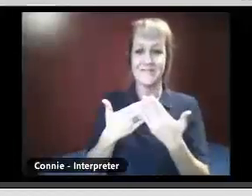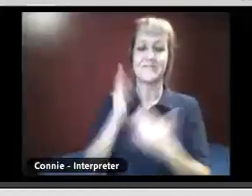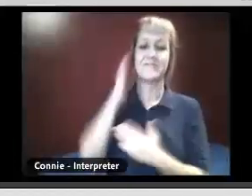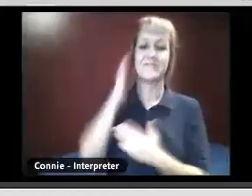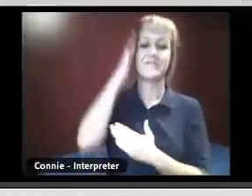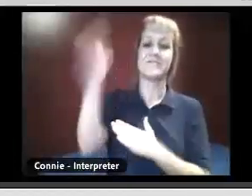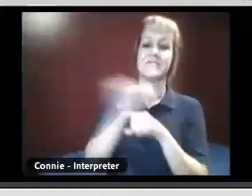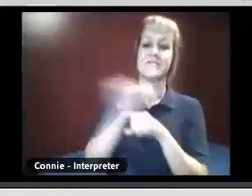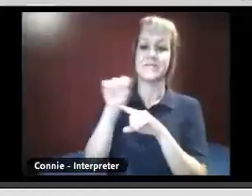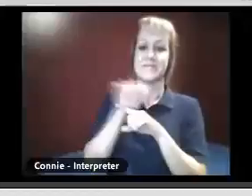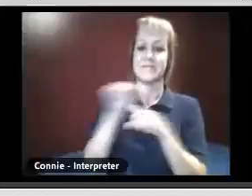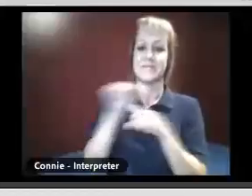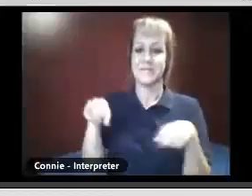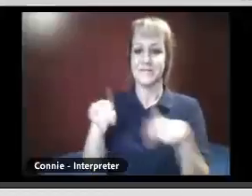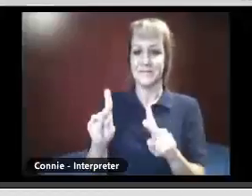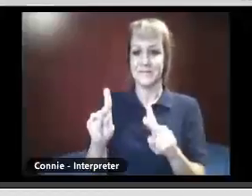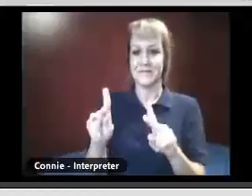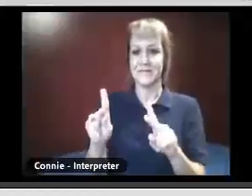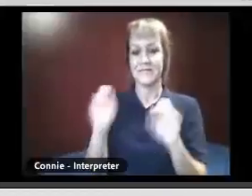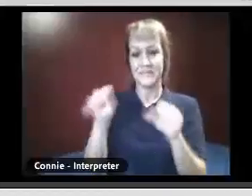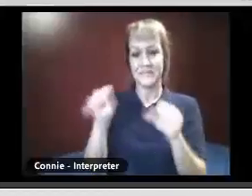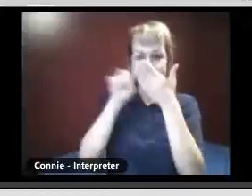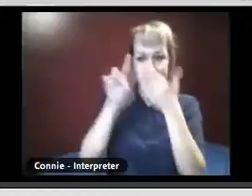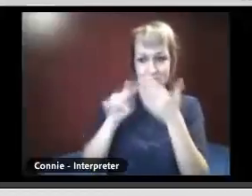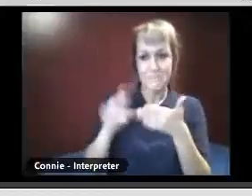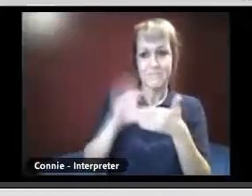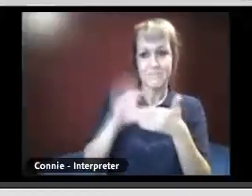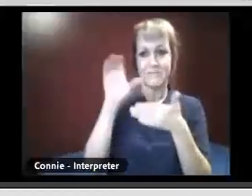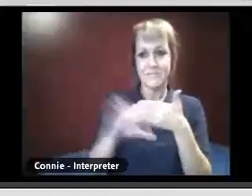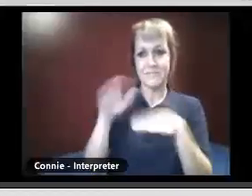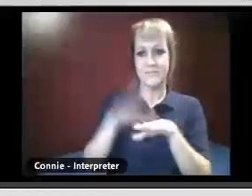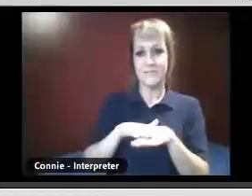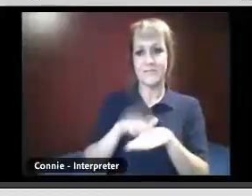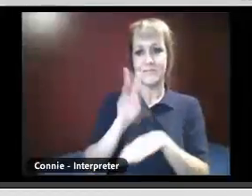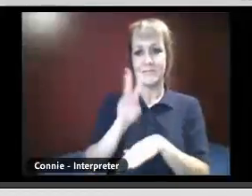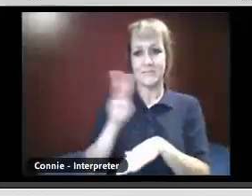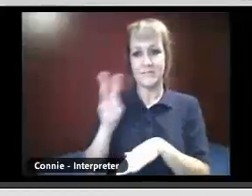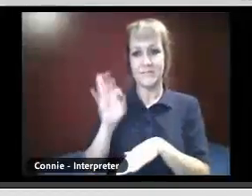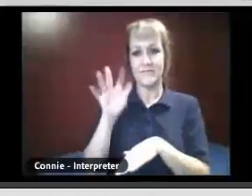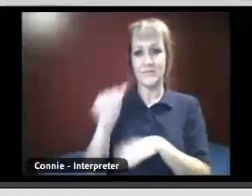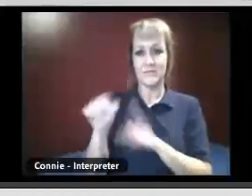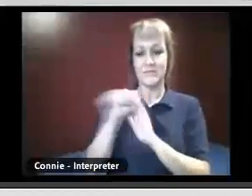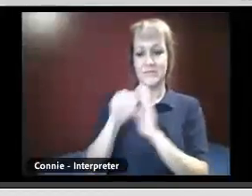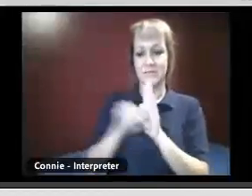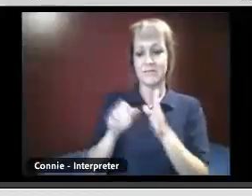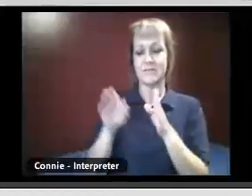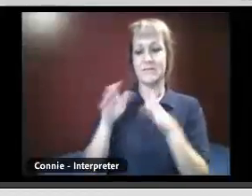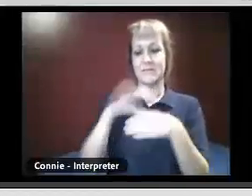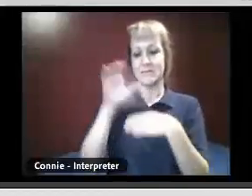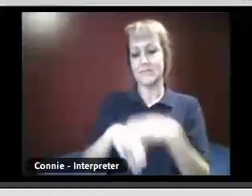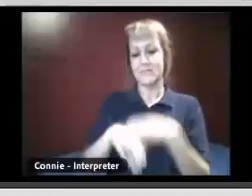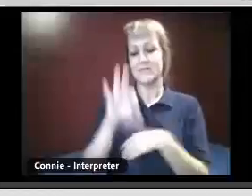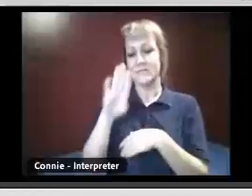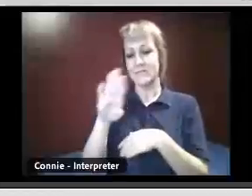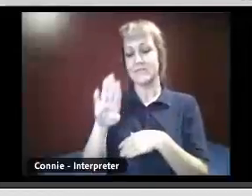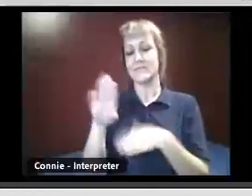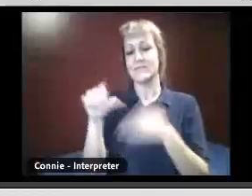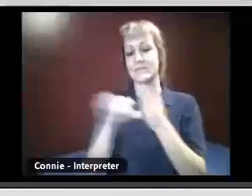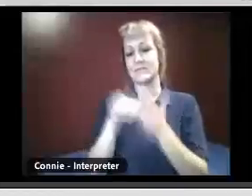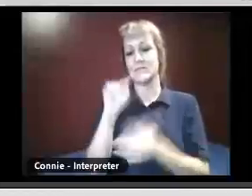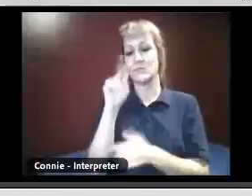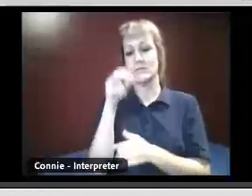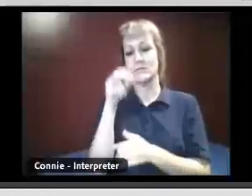opportunities. Please feel free to keep checking our calendar on our website, the Florida statewide calendar, our Facebook page, follow us on Twitter, or look